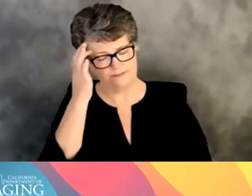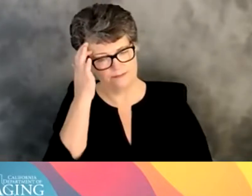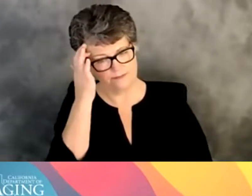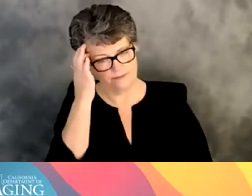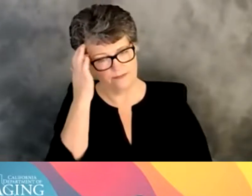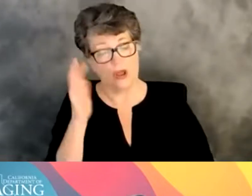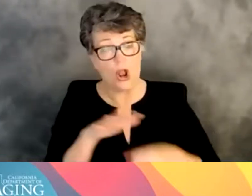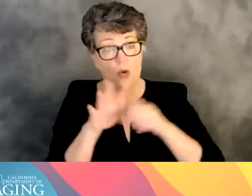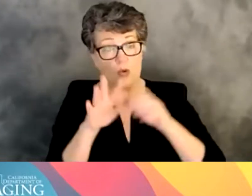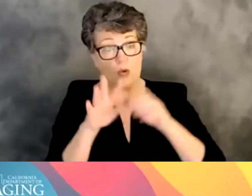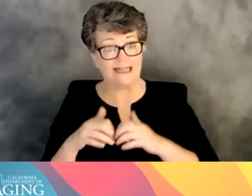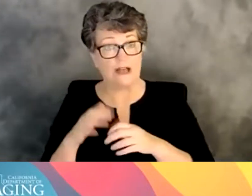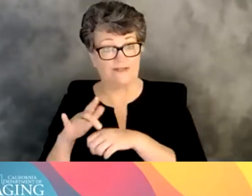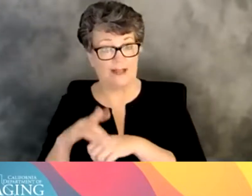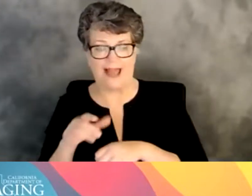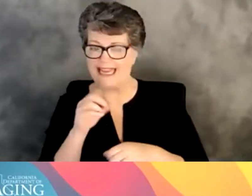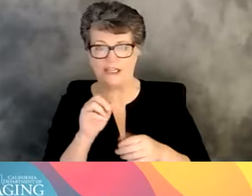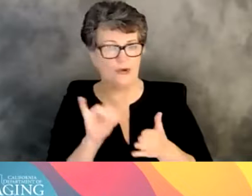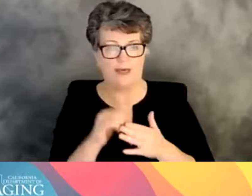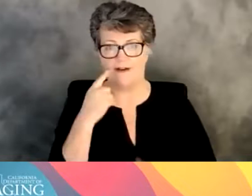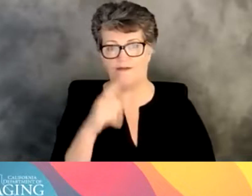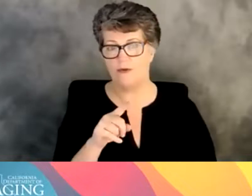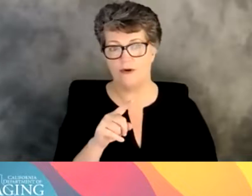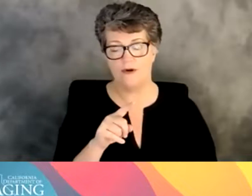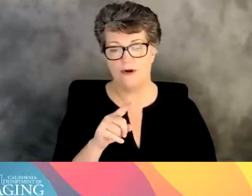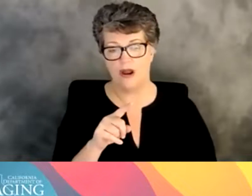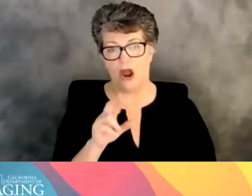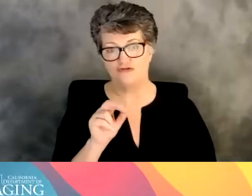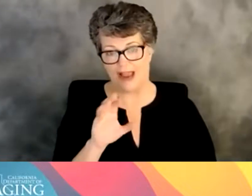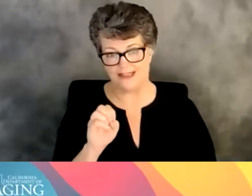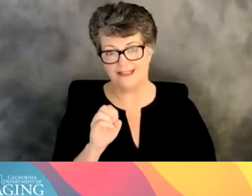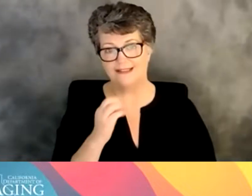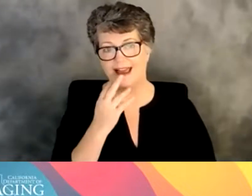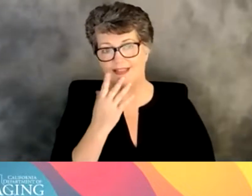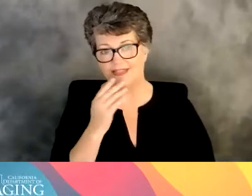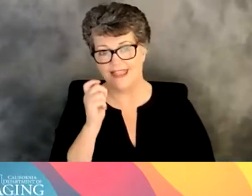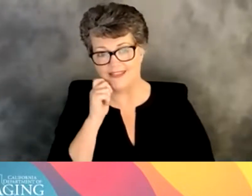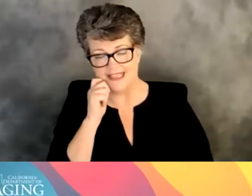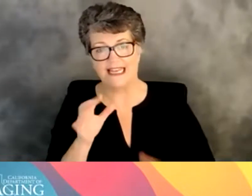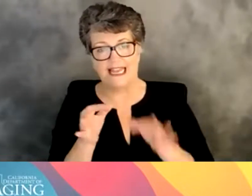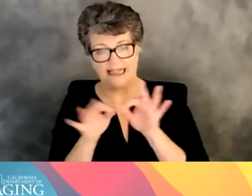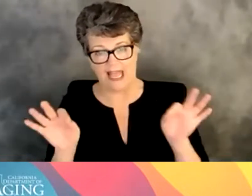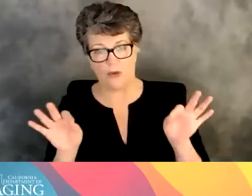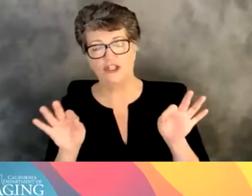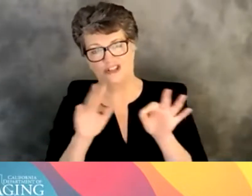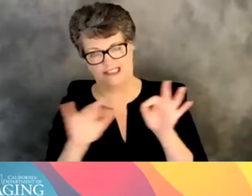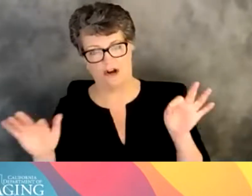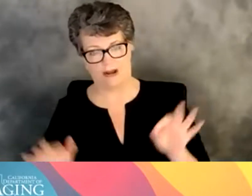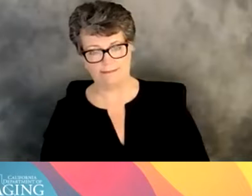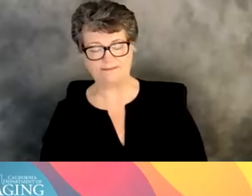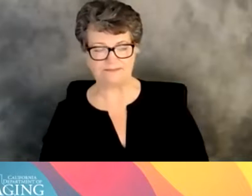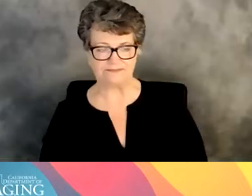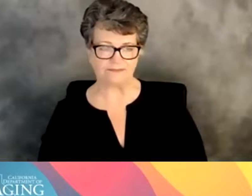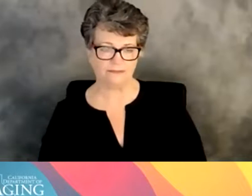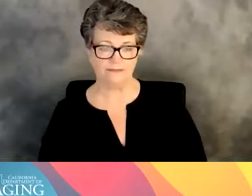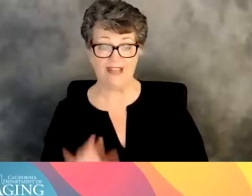local breakdowns are available. I didn't do that for race, ethnicity, language, etc. And